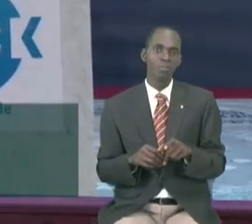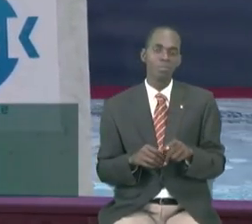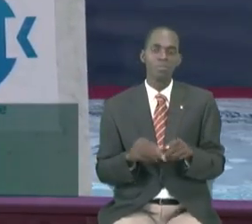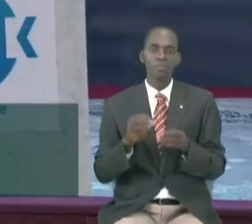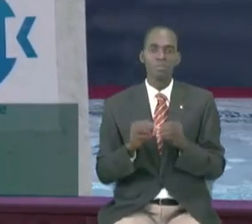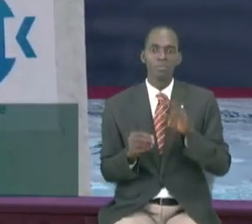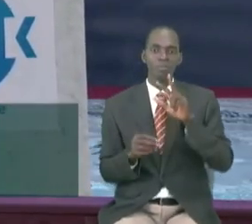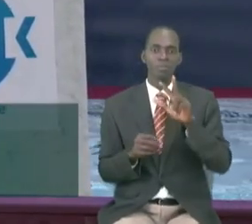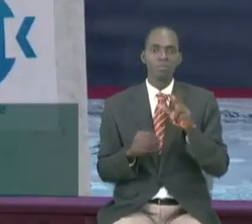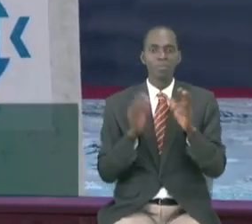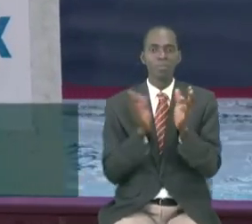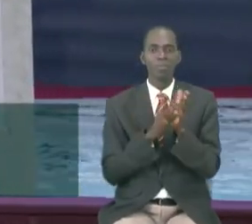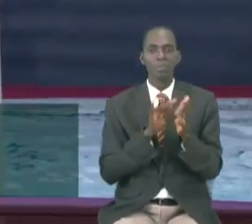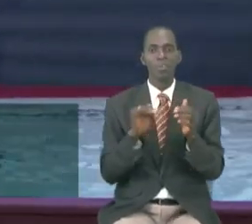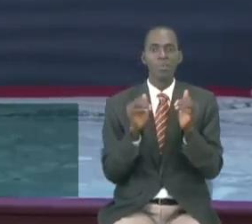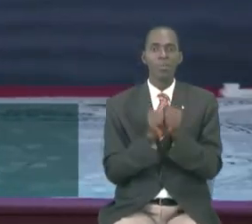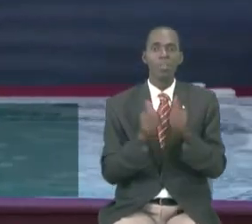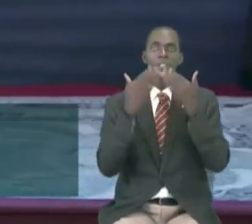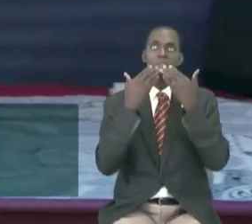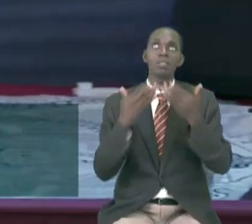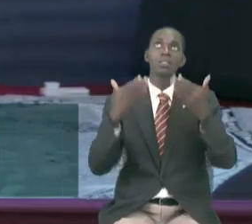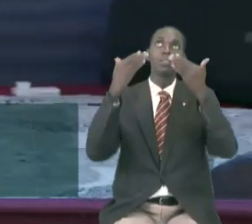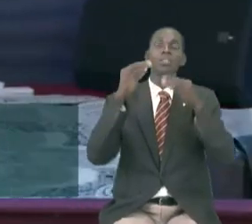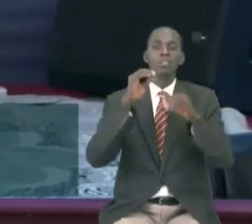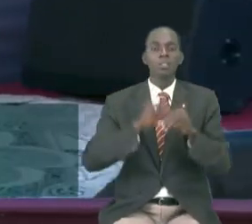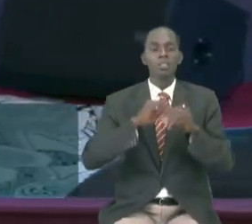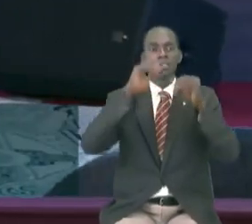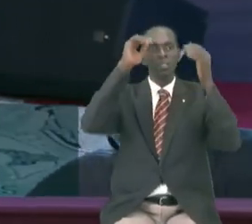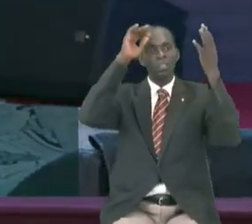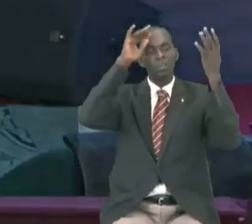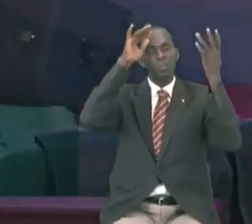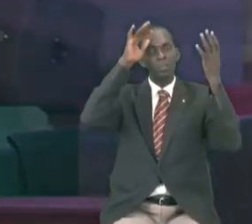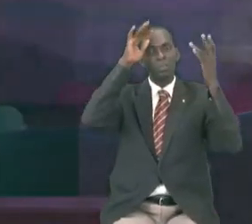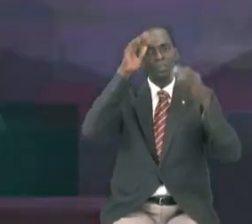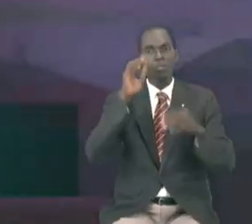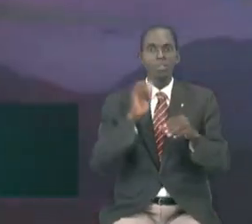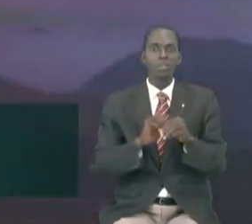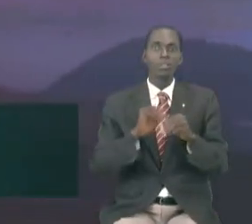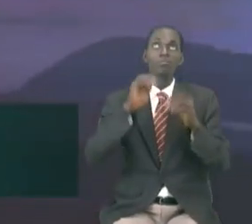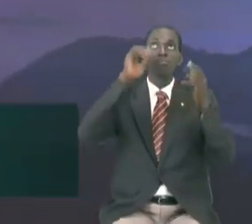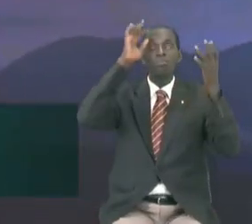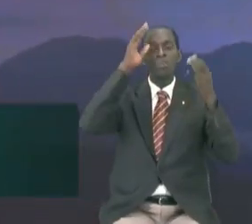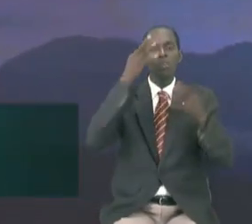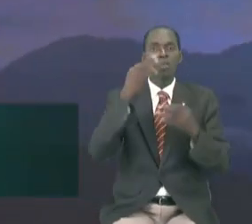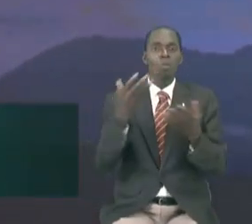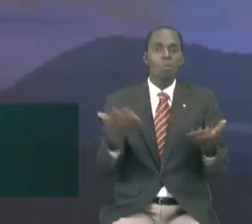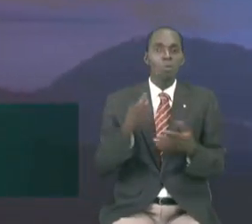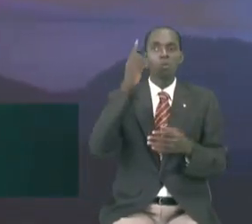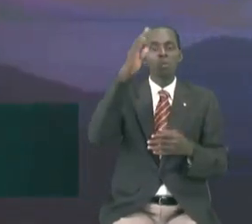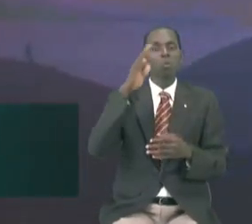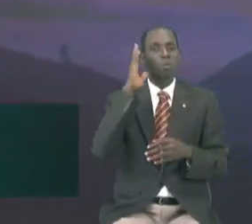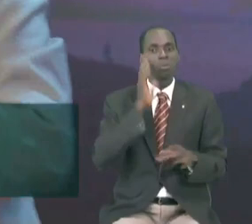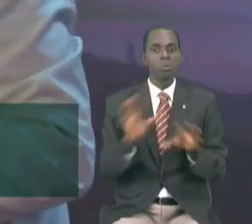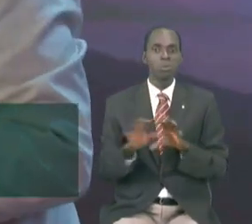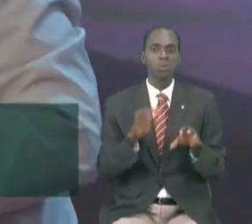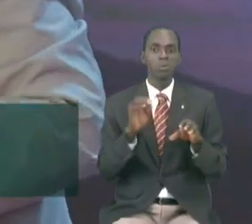what God will do. In anticipation that God is a God of love, a God of mercy, a God of compassion. In anticipation